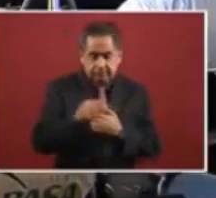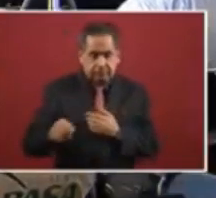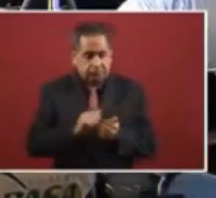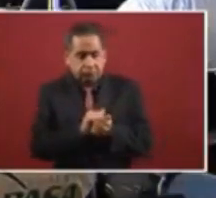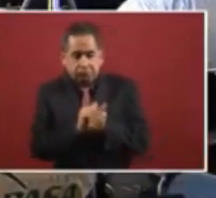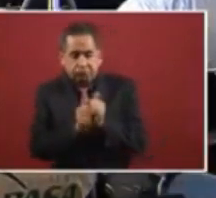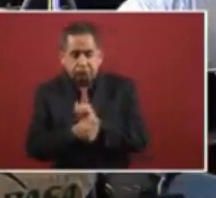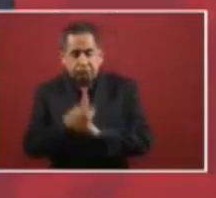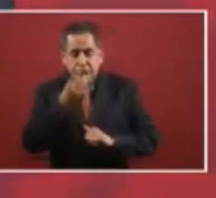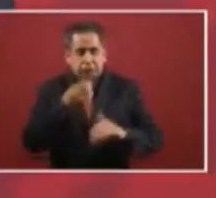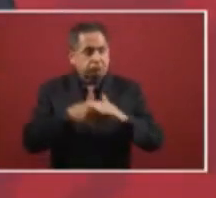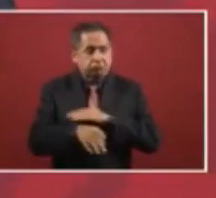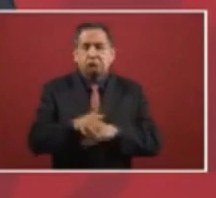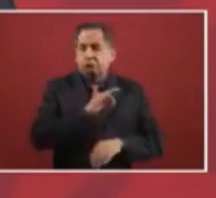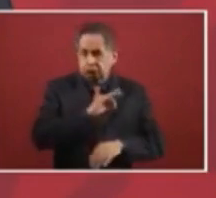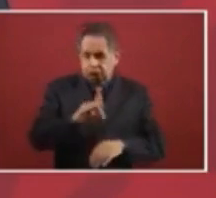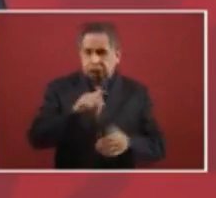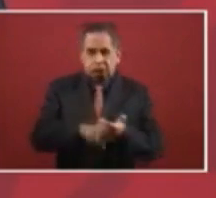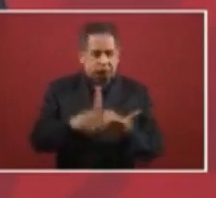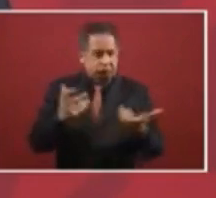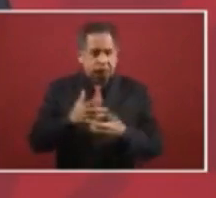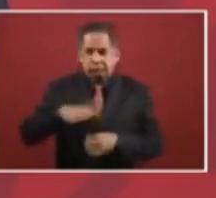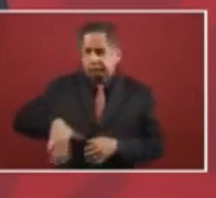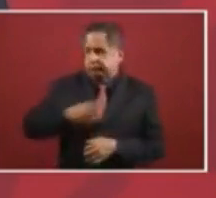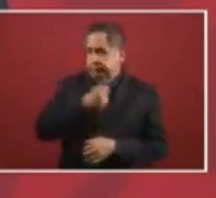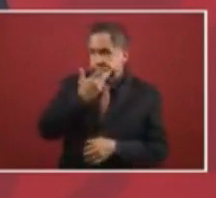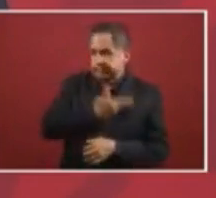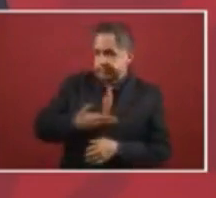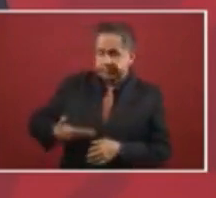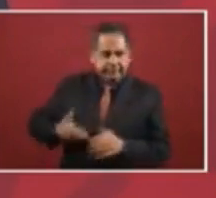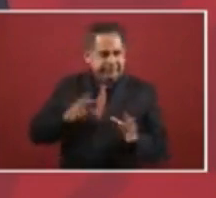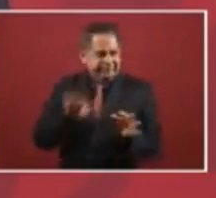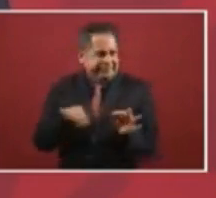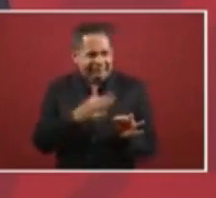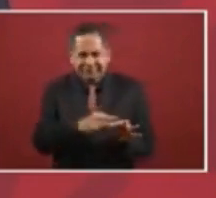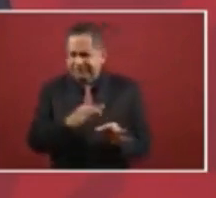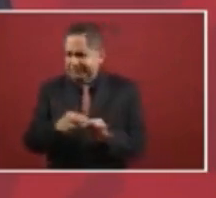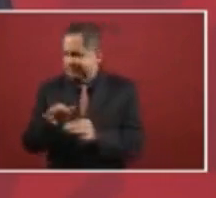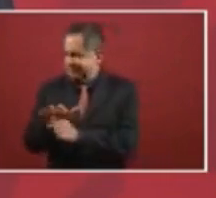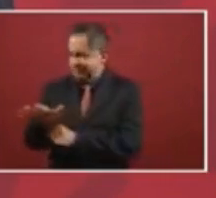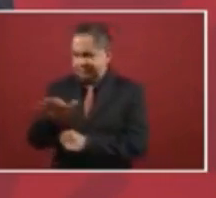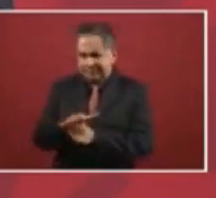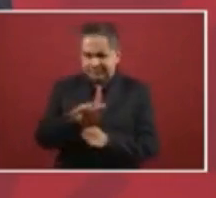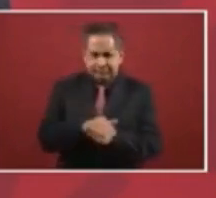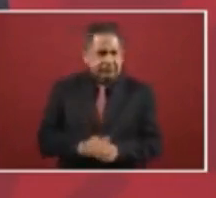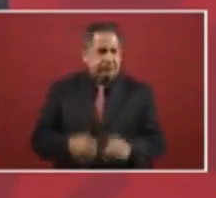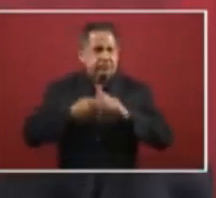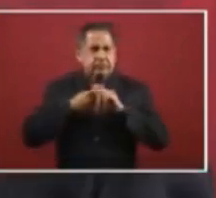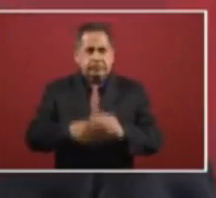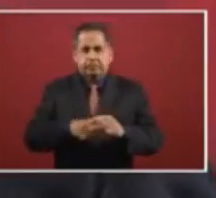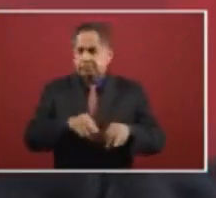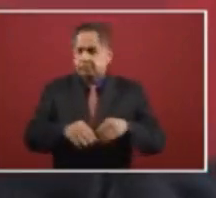There's projects that can mature, like the president said,